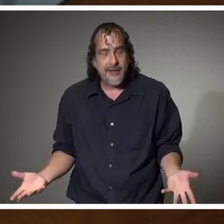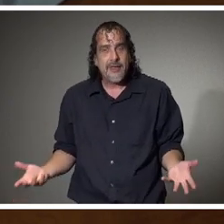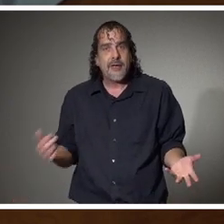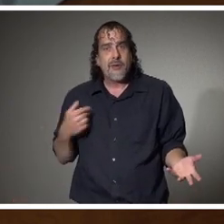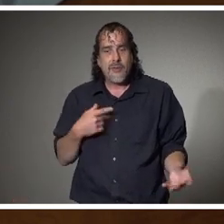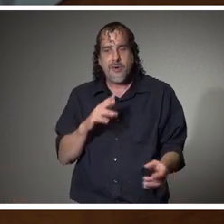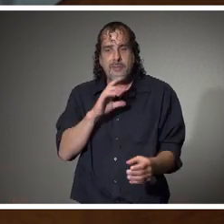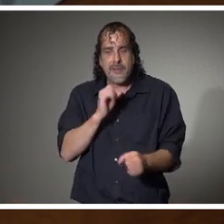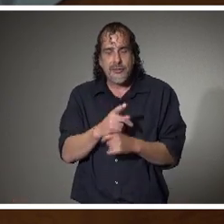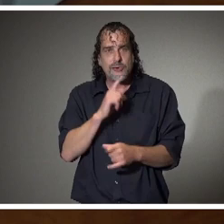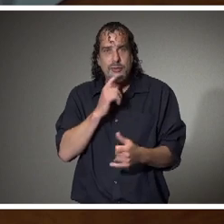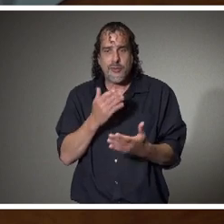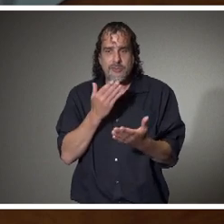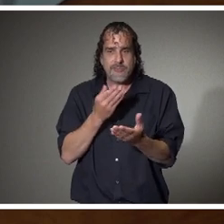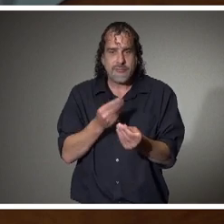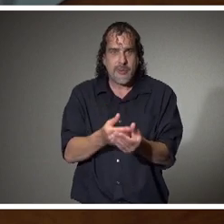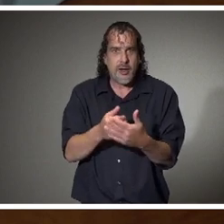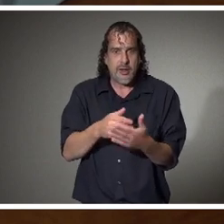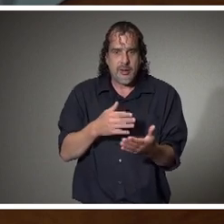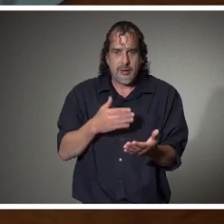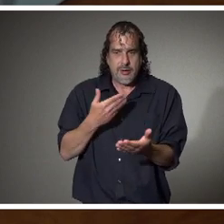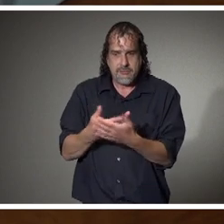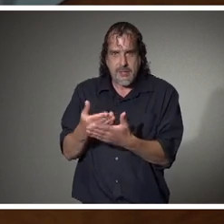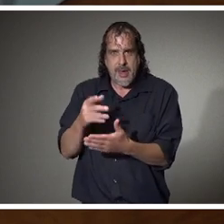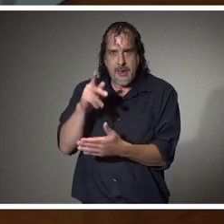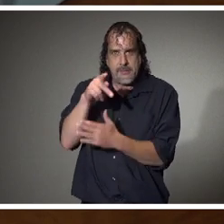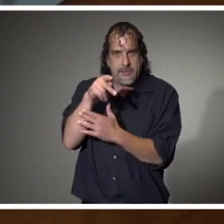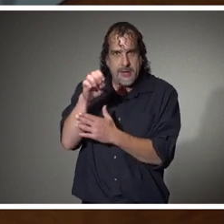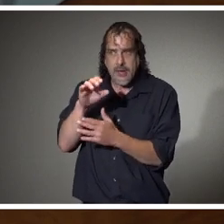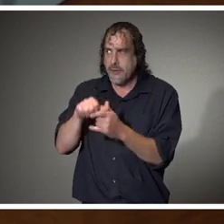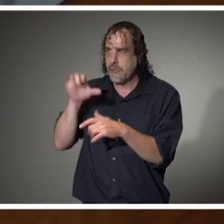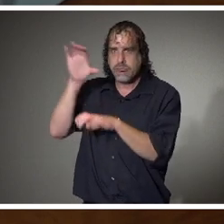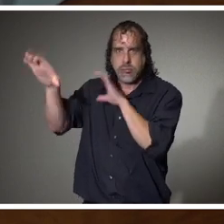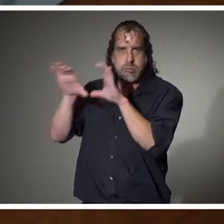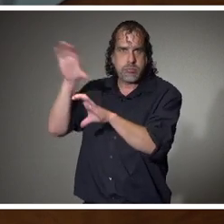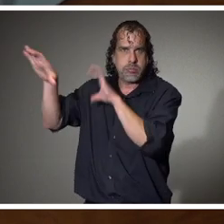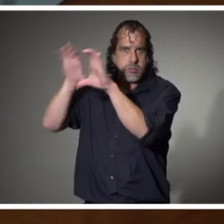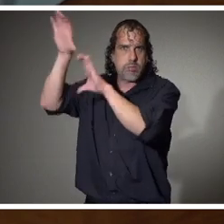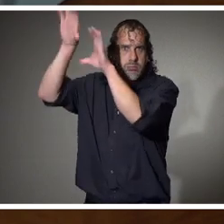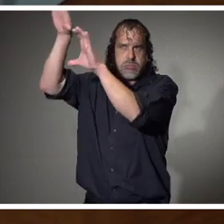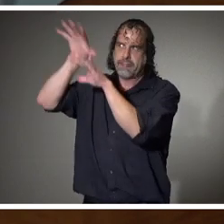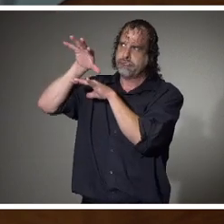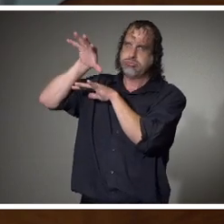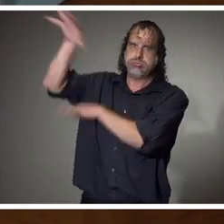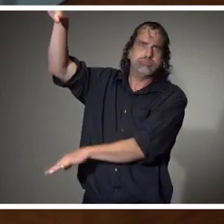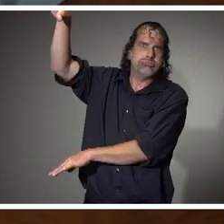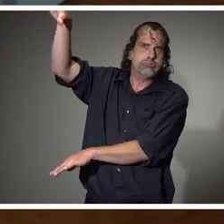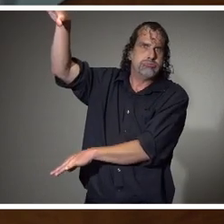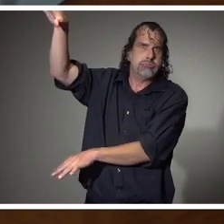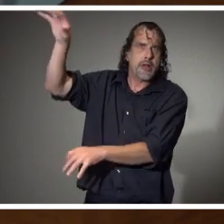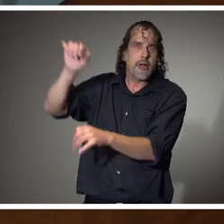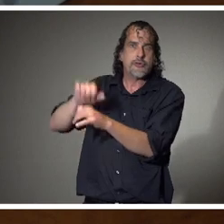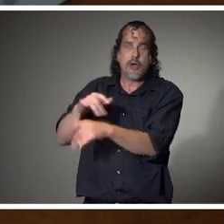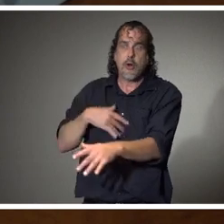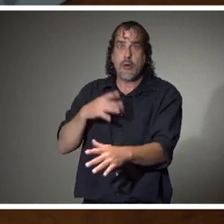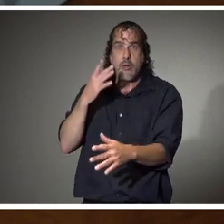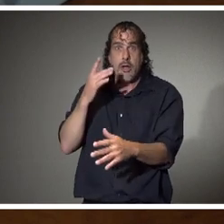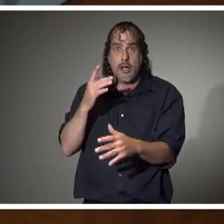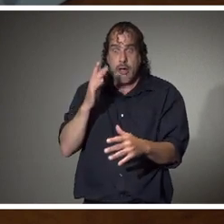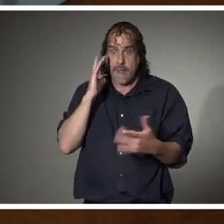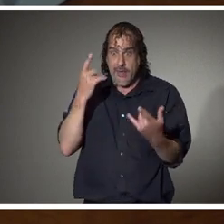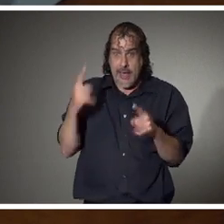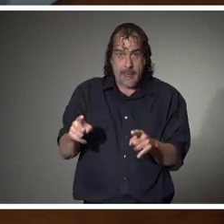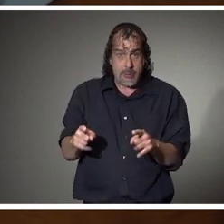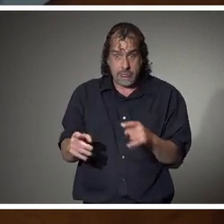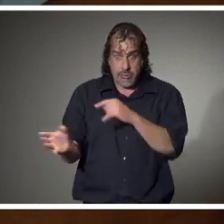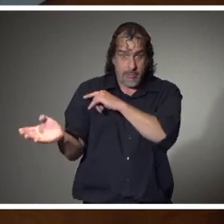utilizing our resources on PPE so that we're rebuilding our state stockpile so that we are in a better spot in the fall